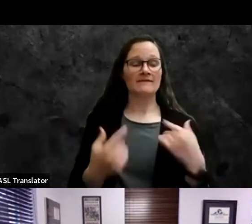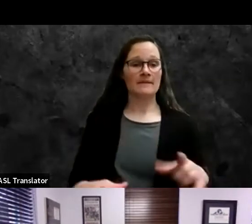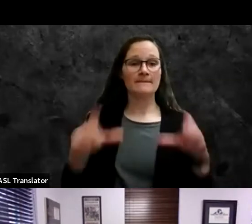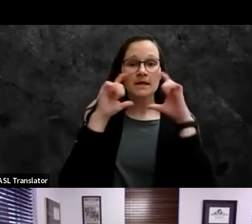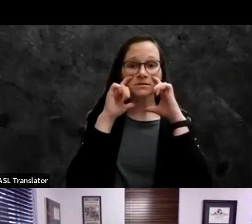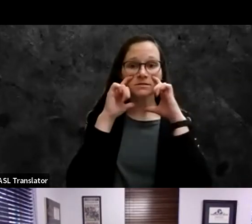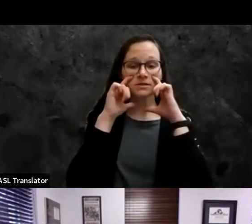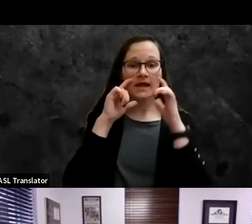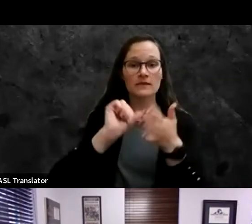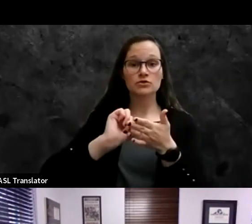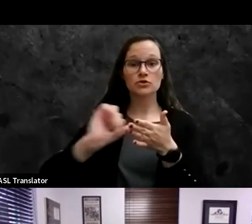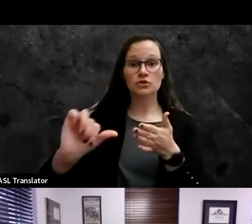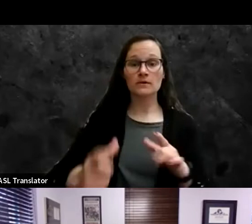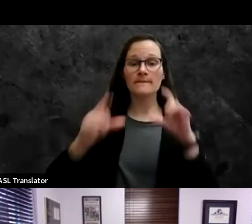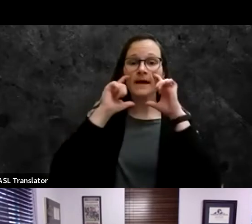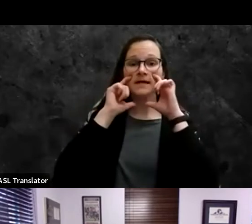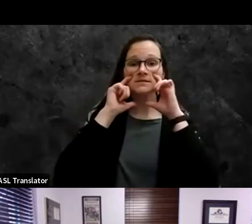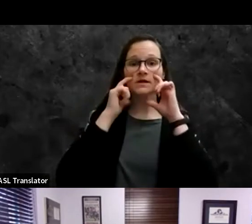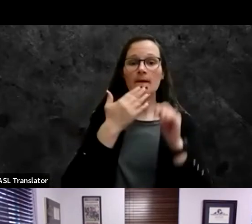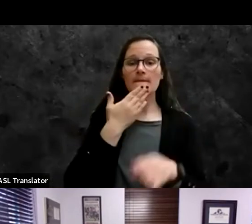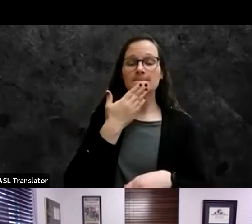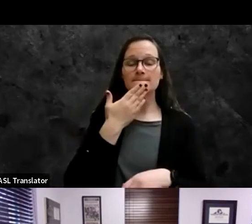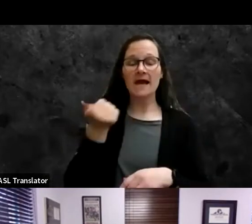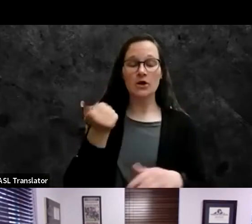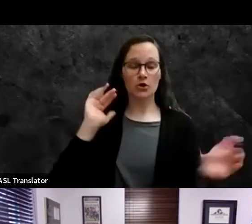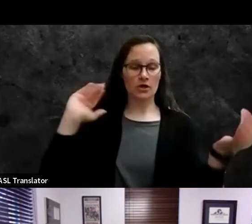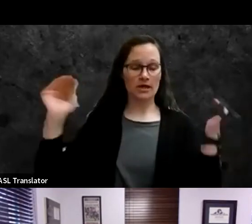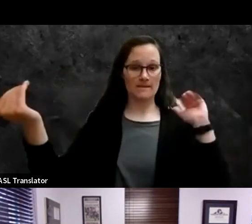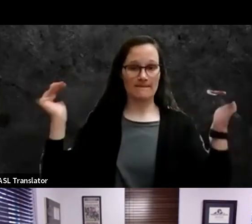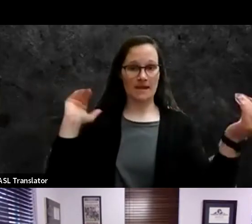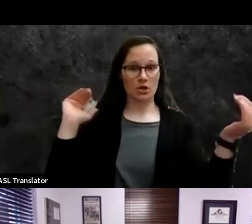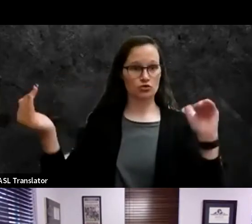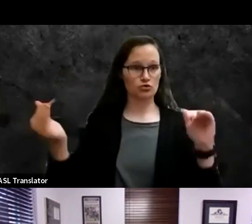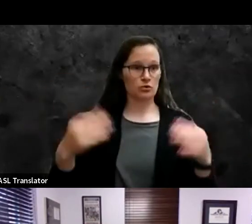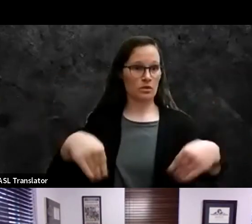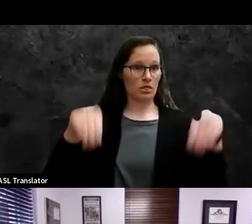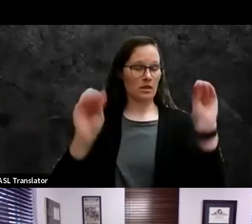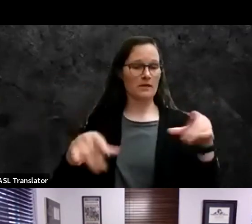masks are better than the cloth masks. And you can also double up if you need to.